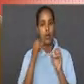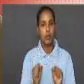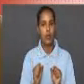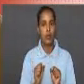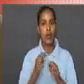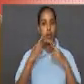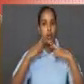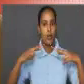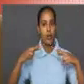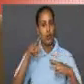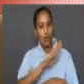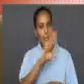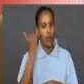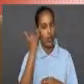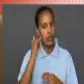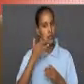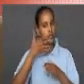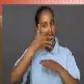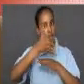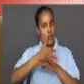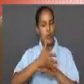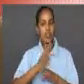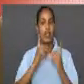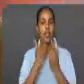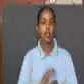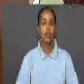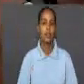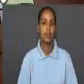to report your ideas to the rest of the class.